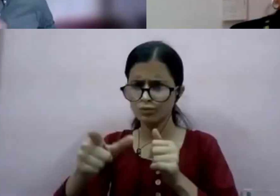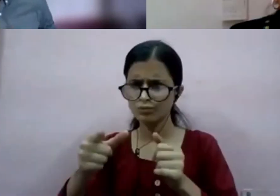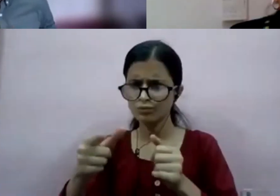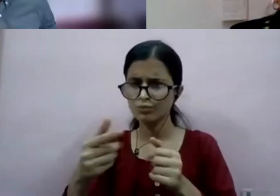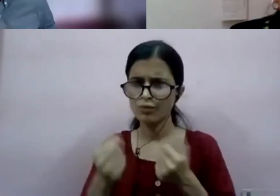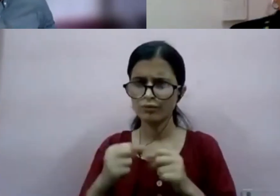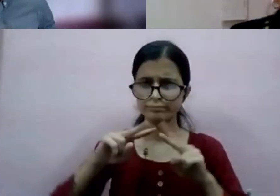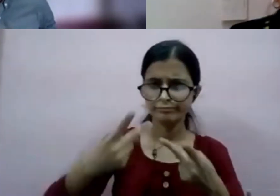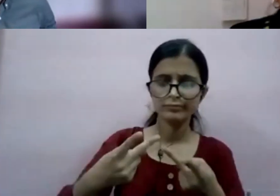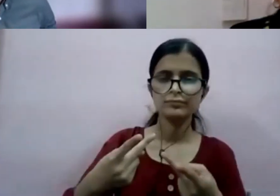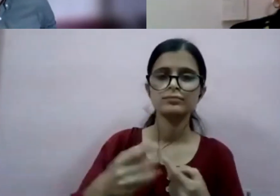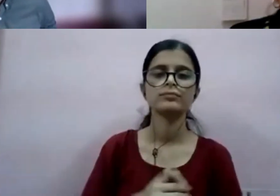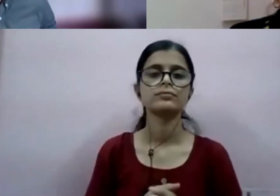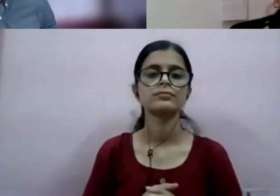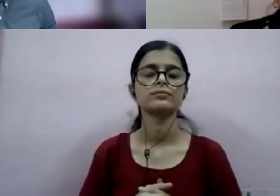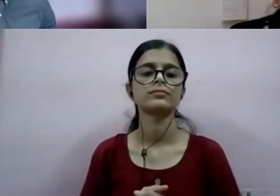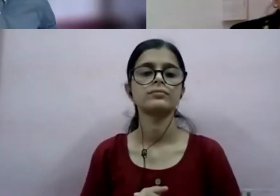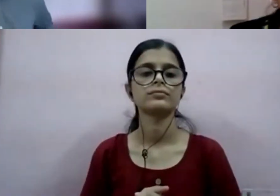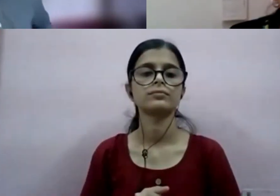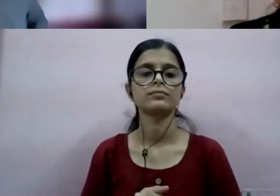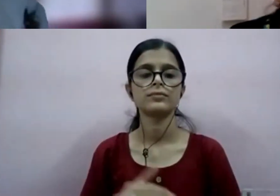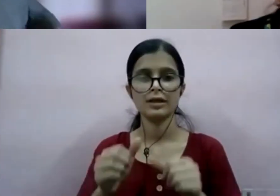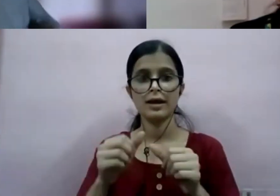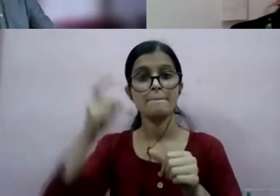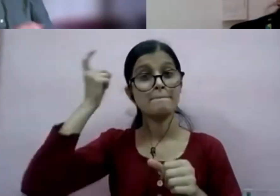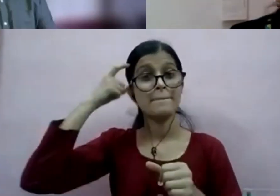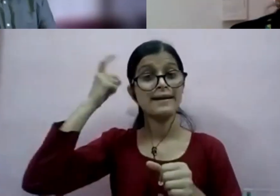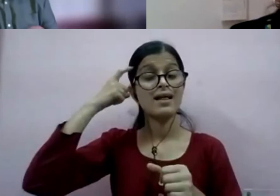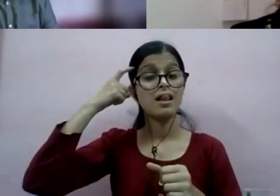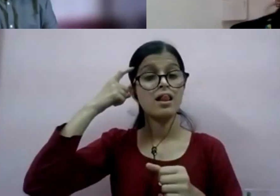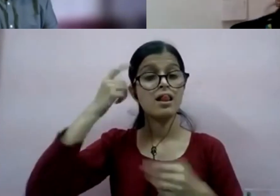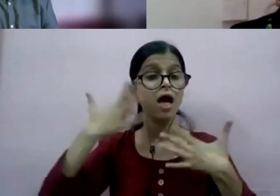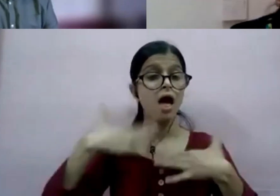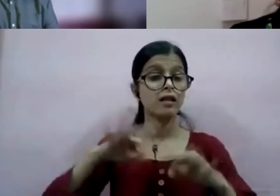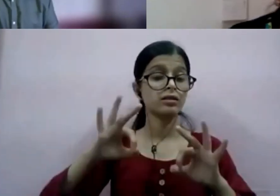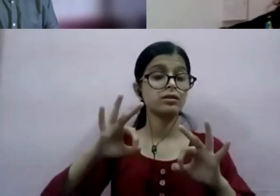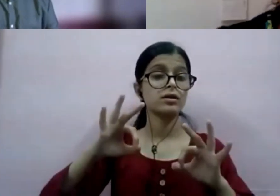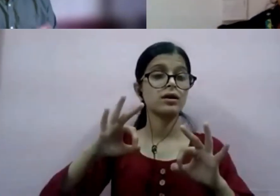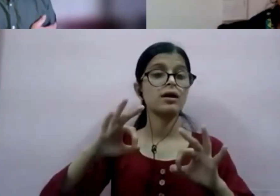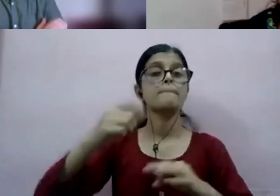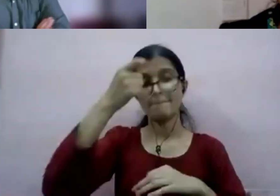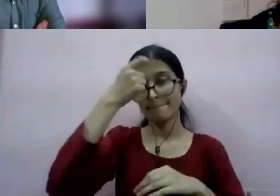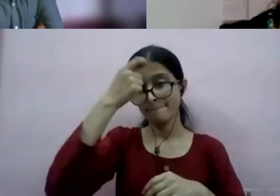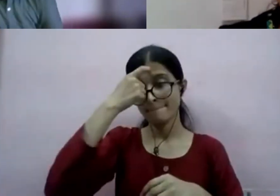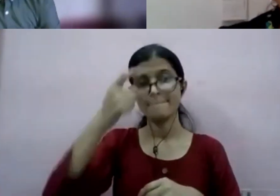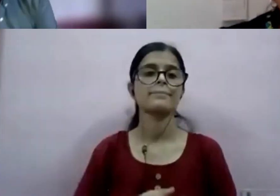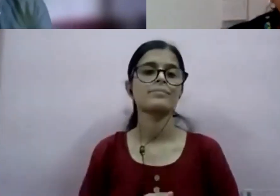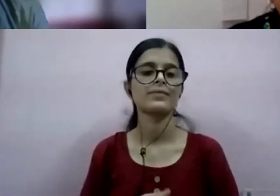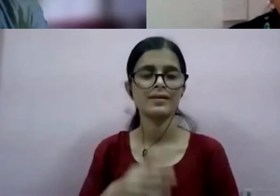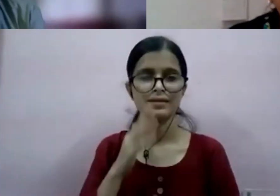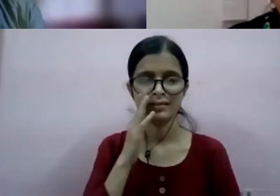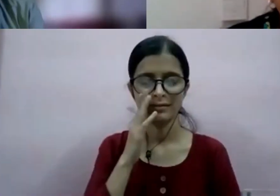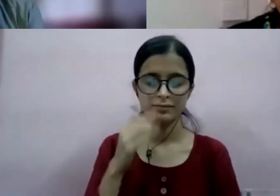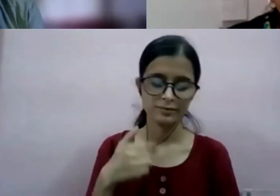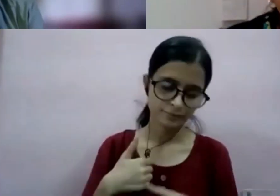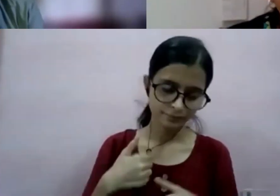A mental health problem, sir. A mental health problem. Well, I think that, again, I think it fits within this very well. And